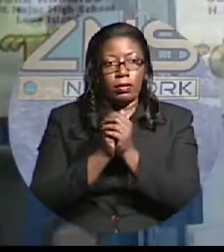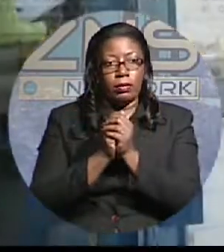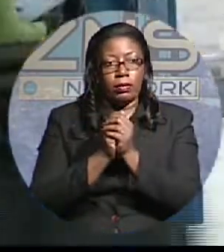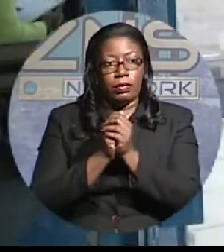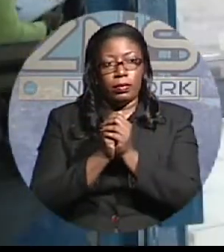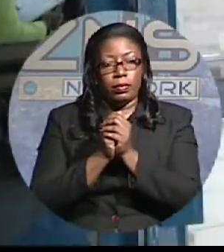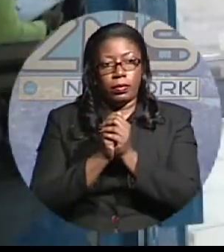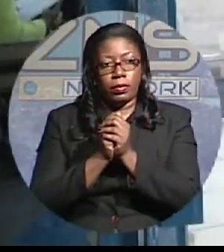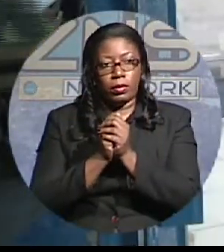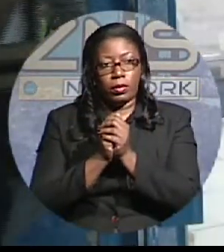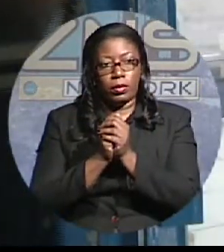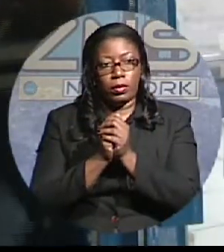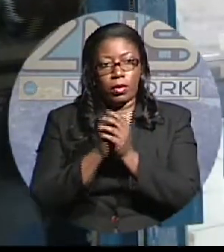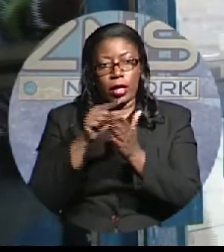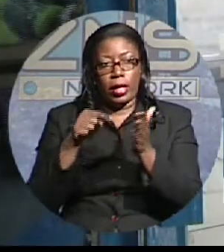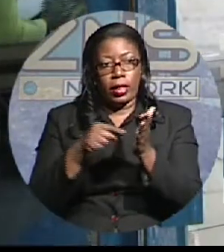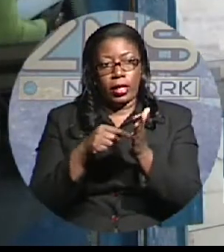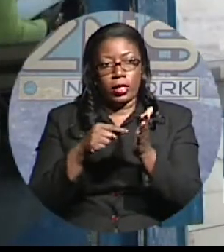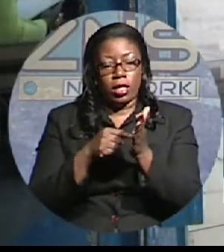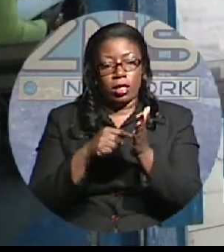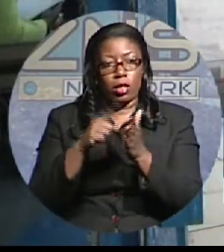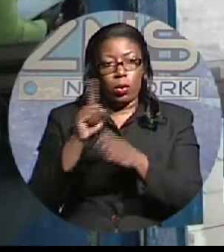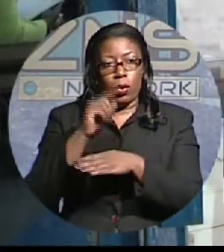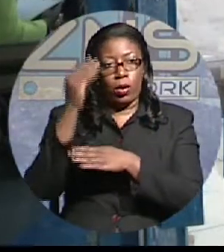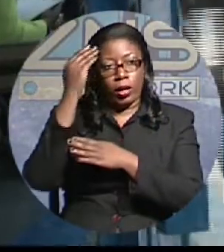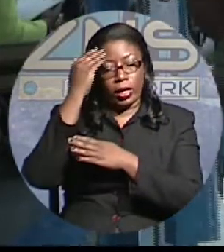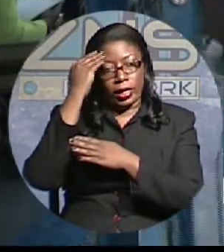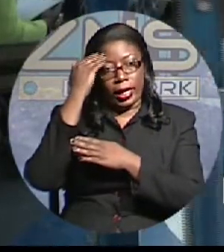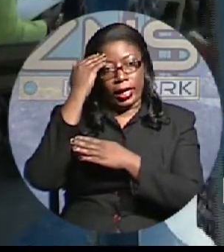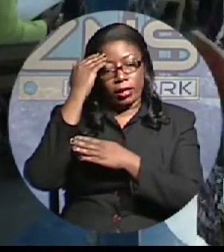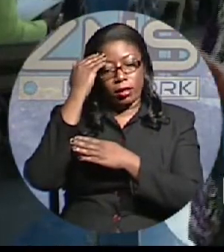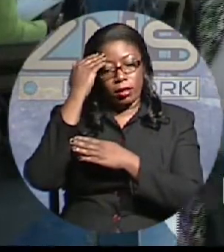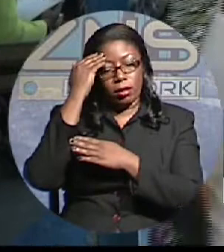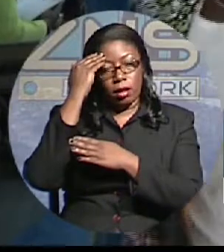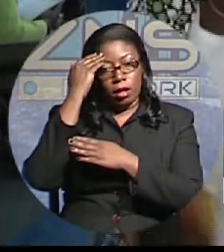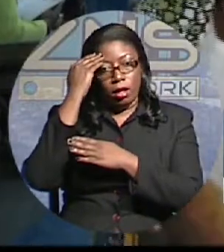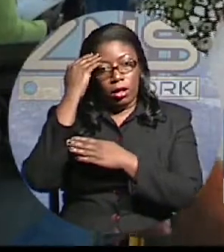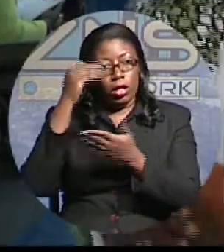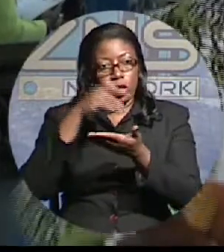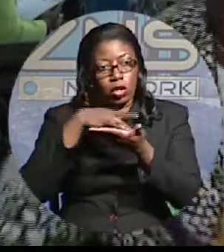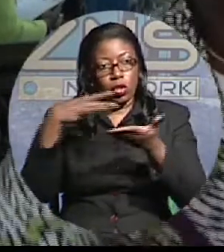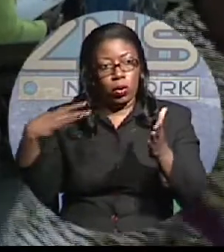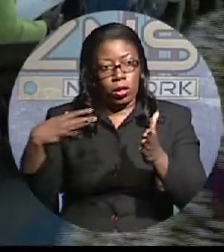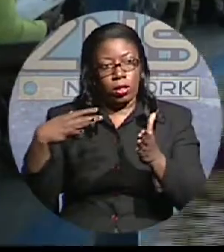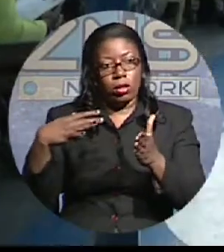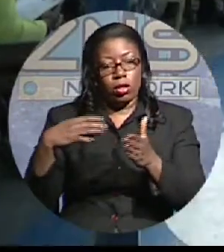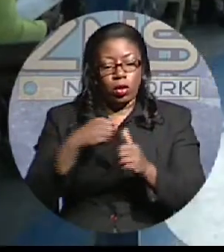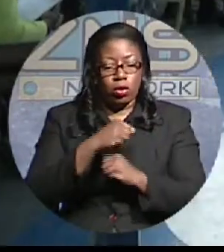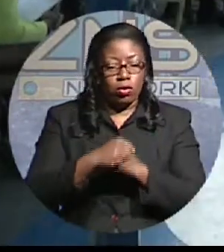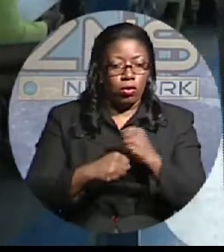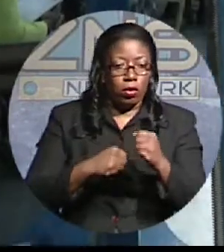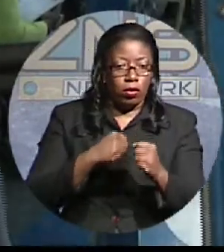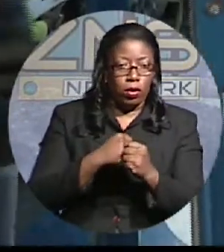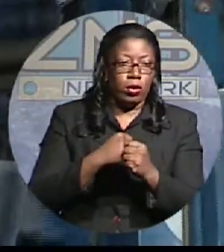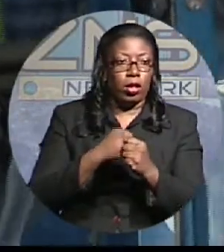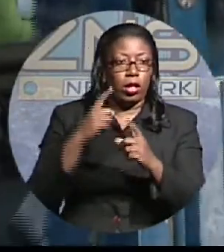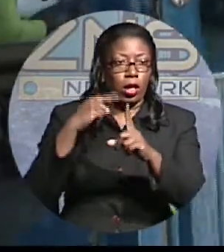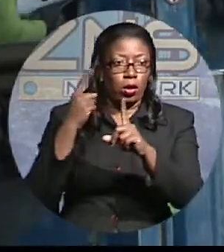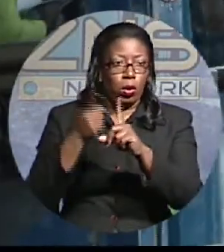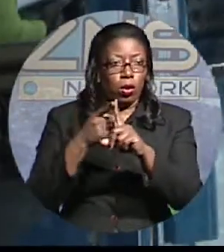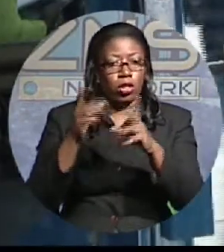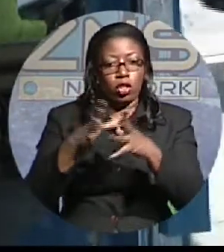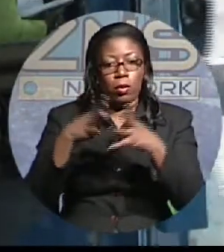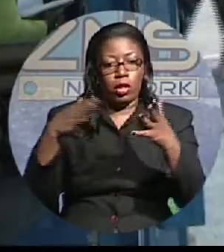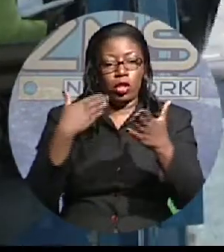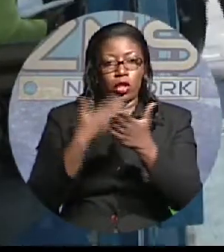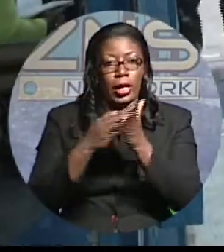The community. Well, this is where we recognize the efforts of the students that have really struggled and strive for excellence here. And there's so many